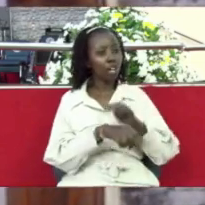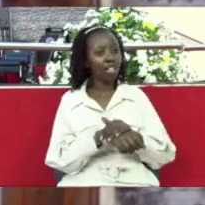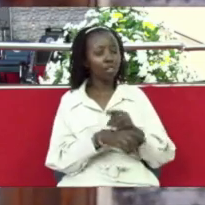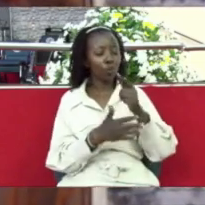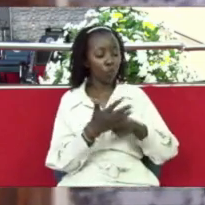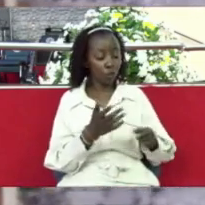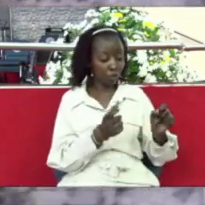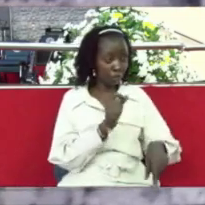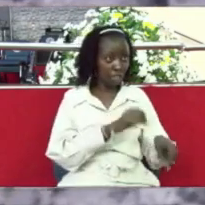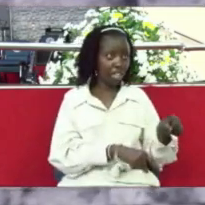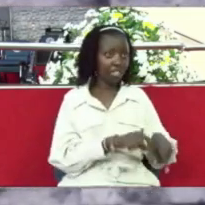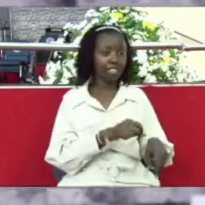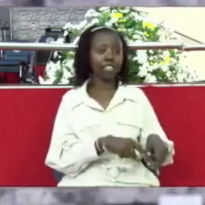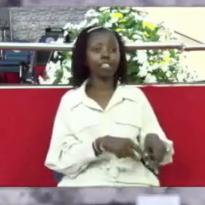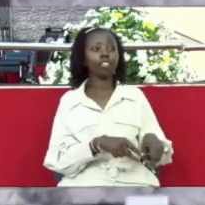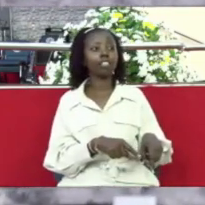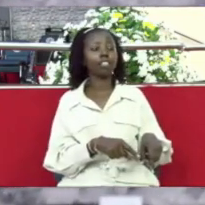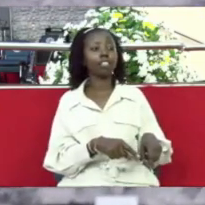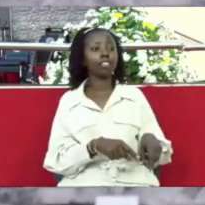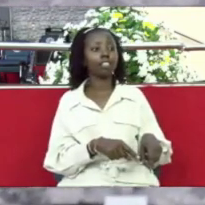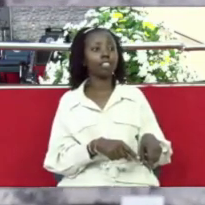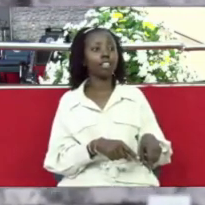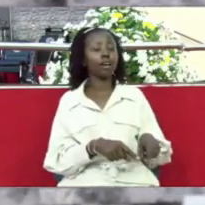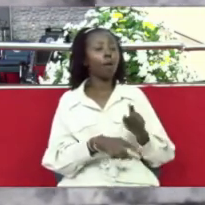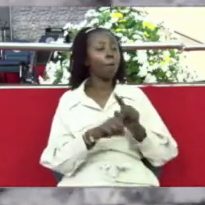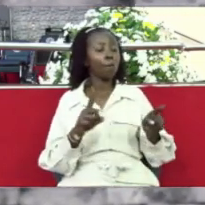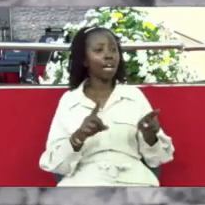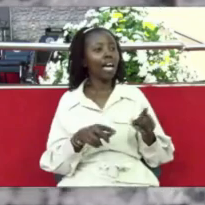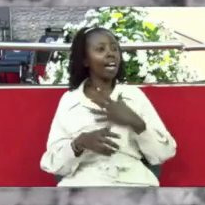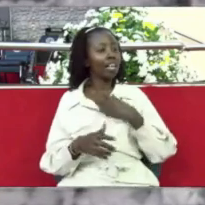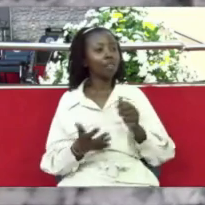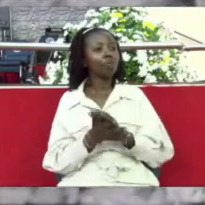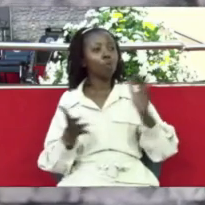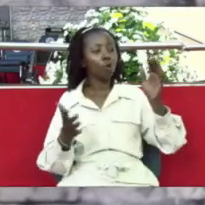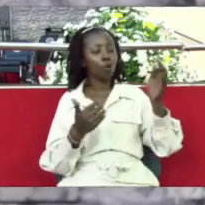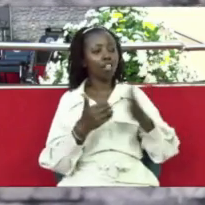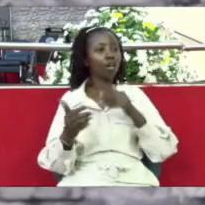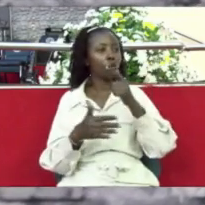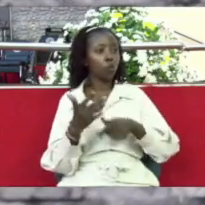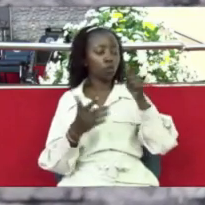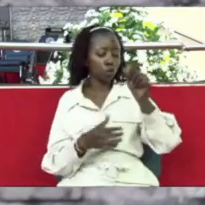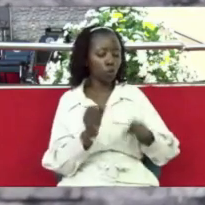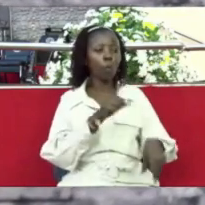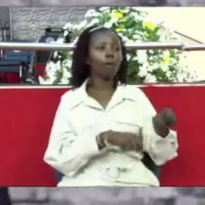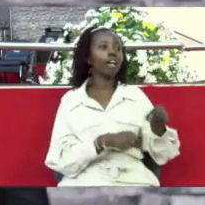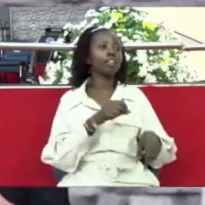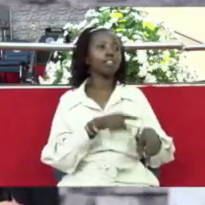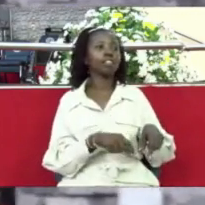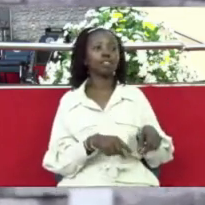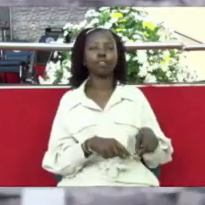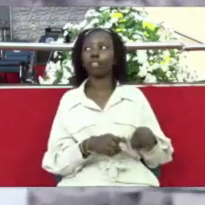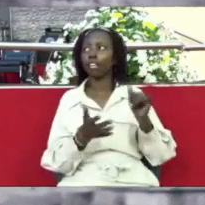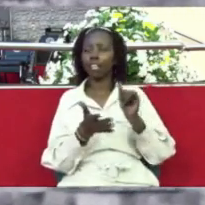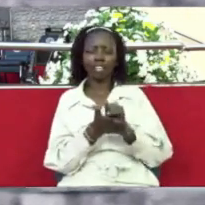tu ulikipanda. You'll get more than you sow. Utapanda zaidi ya kiwango ulichopanda. And this is why